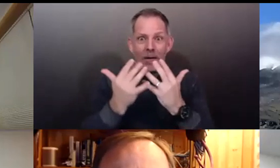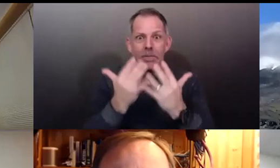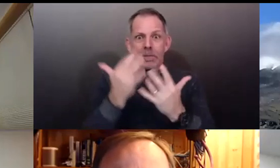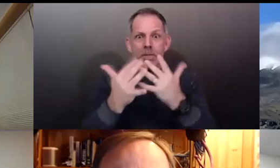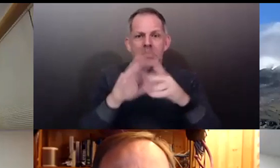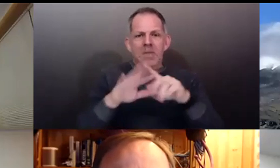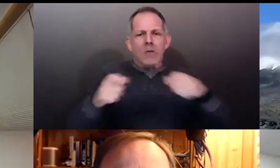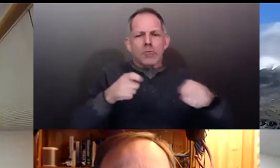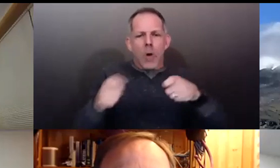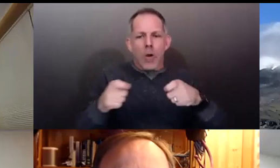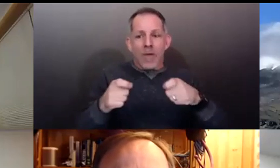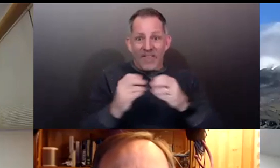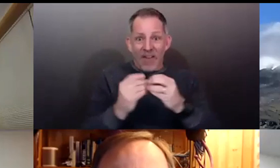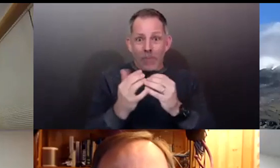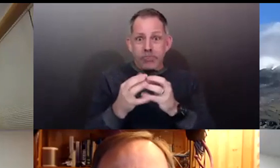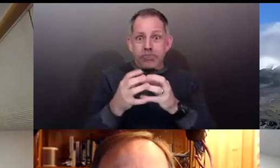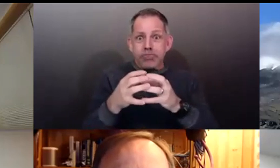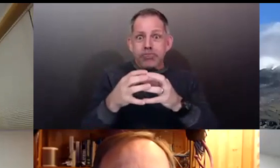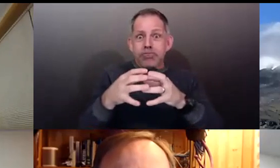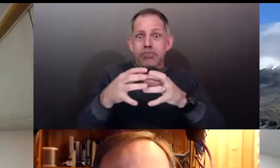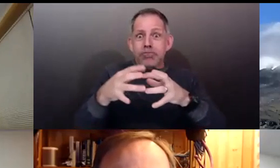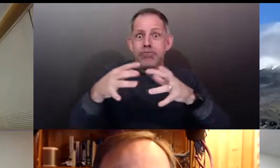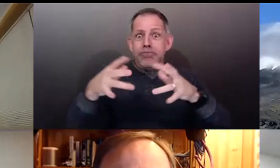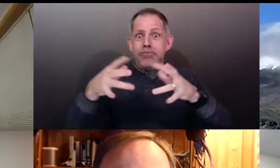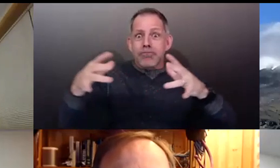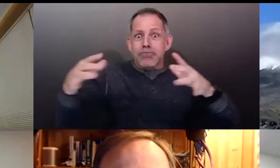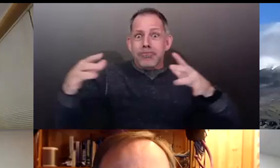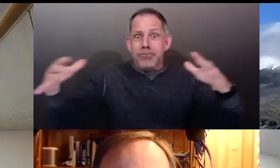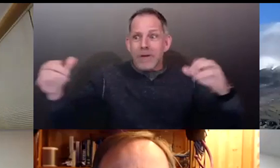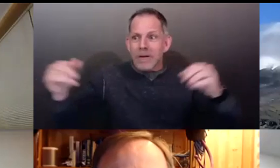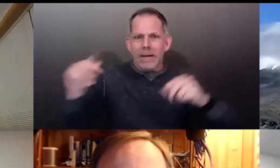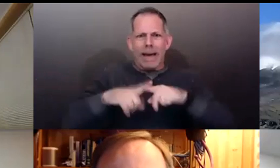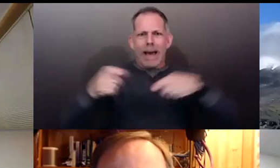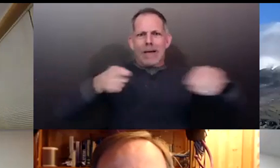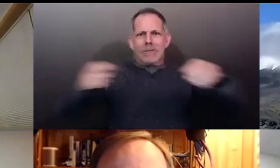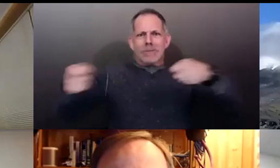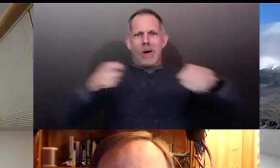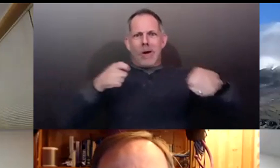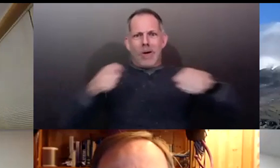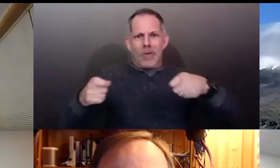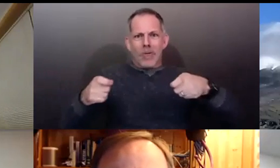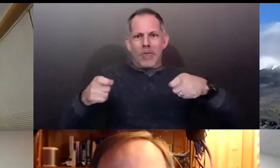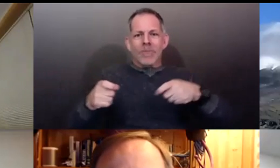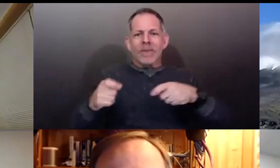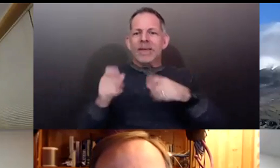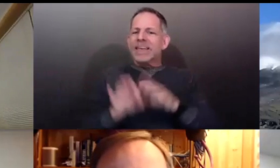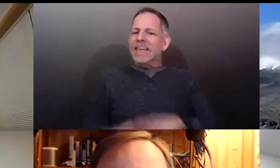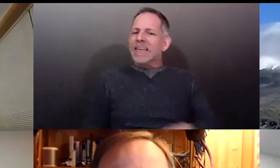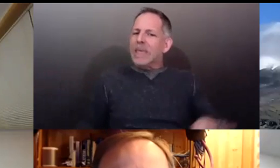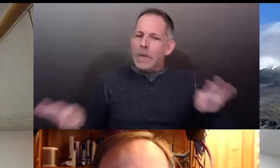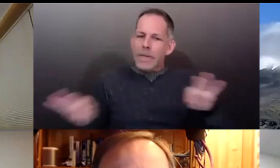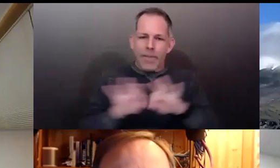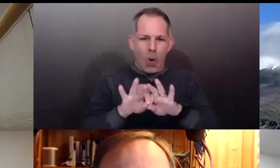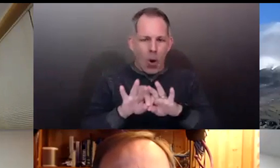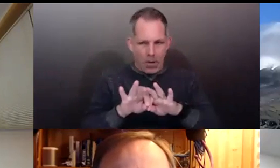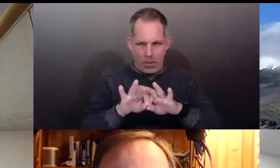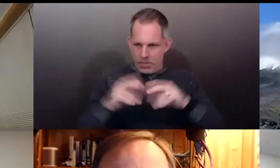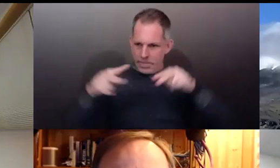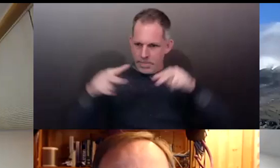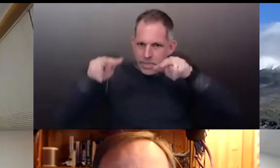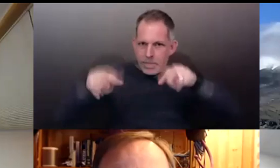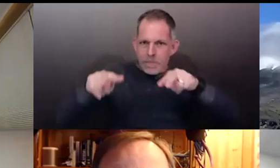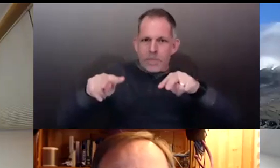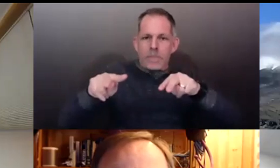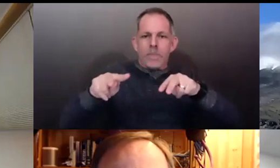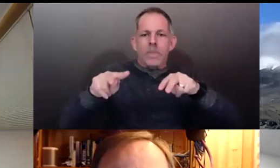it's important to keep our protective measures going so it doesn't get out of control, because if it does, you know, we'll overwhelm the system.